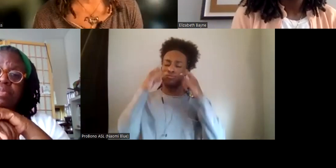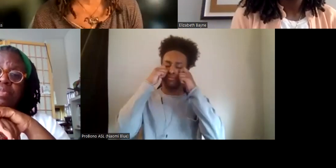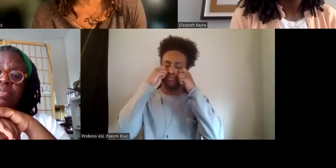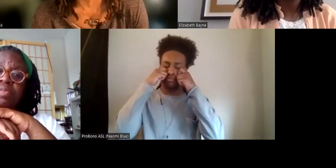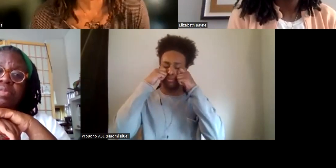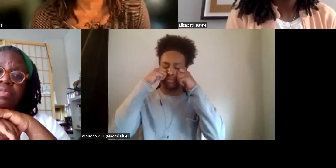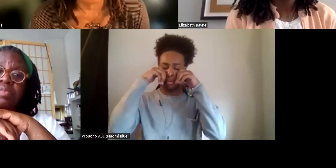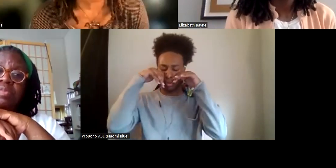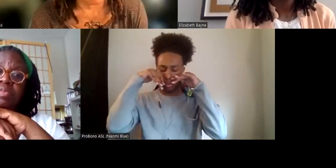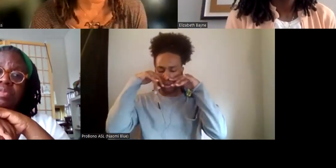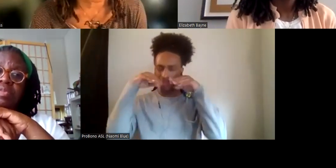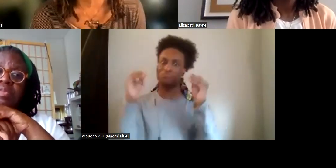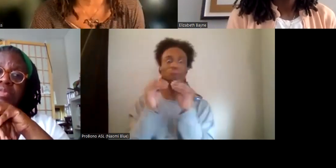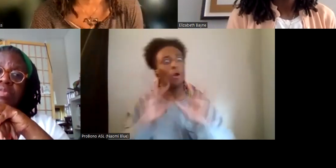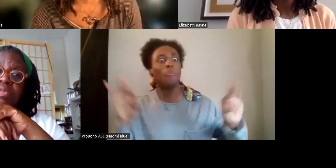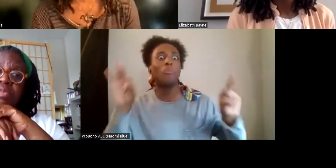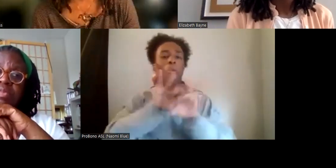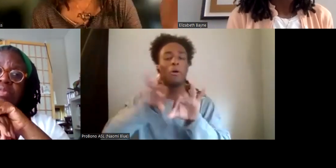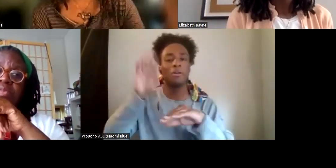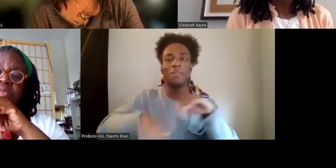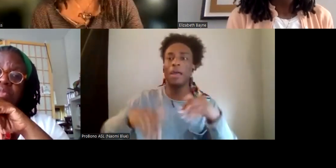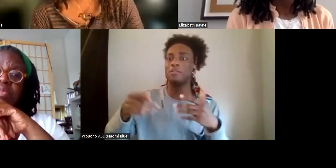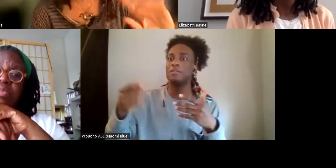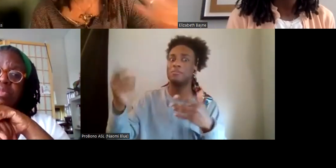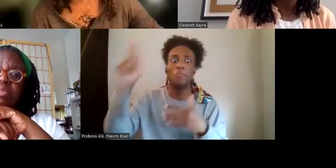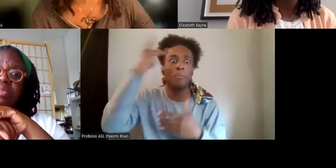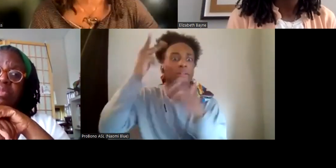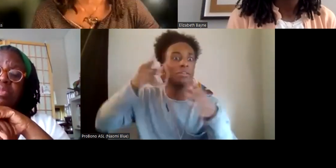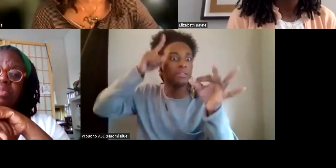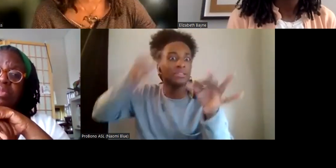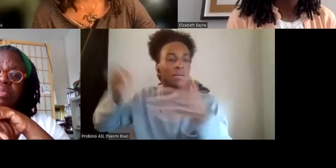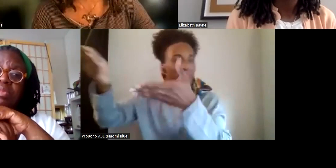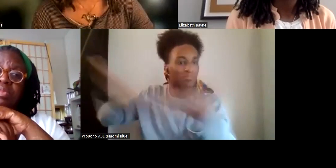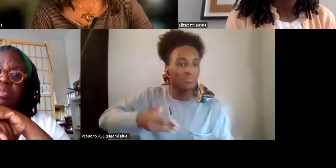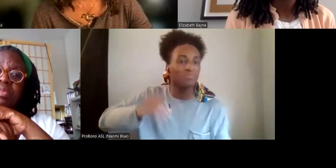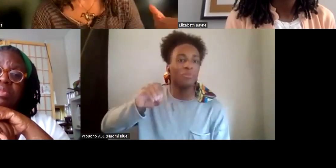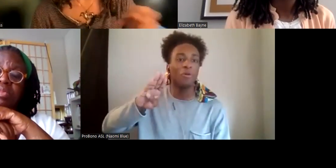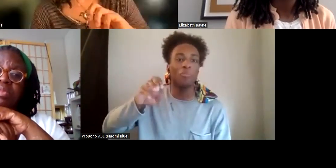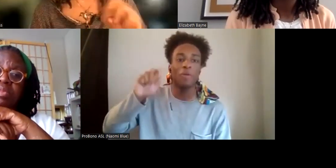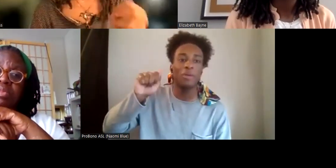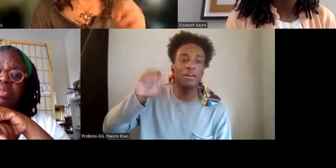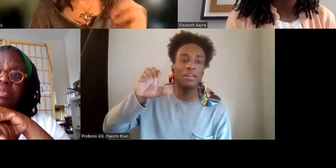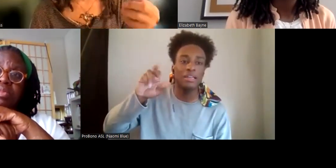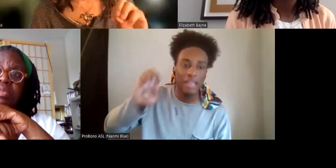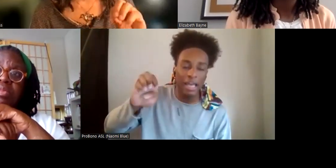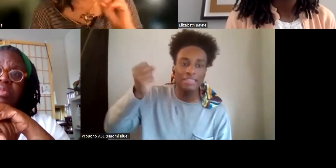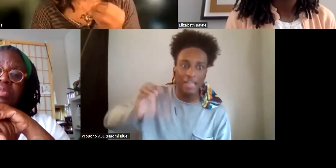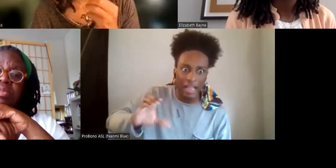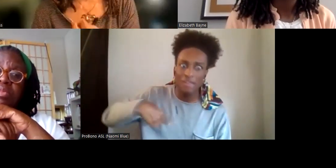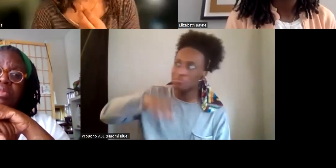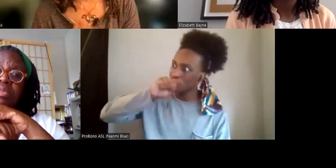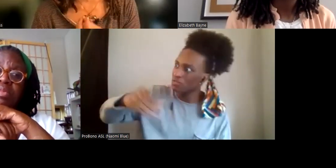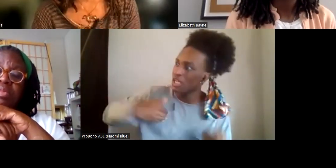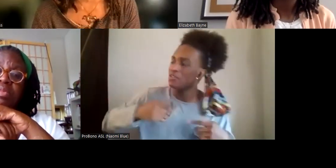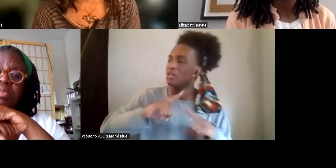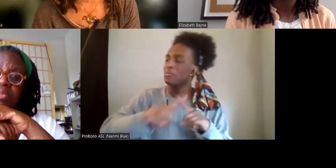Haley decide to bring Obamacare to South Carolina. I mean, I would have loved to have Obamacare in South Carolina, but being able to change those